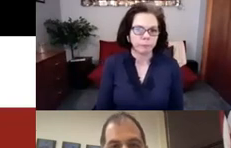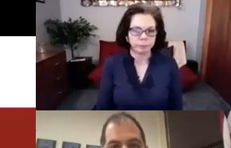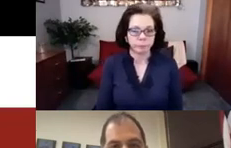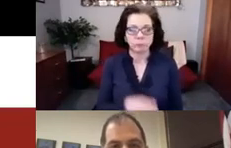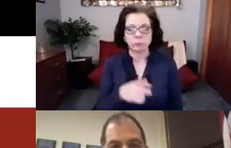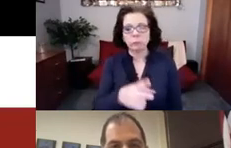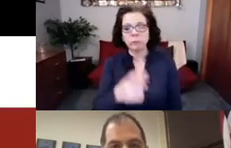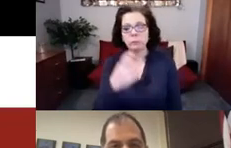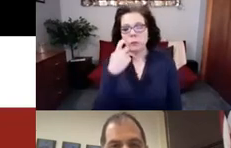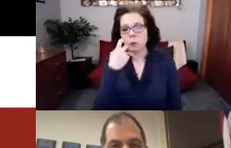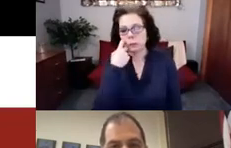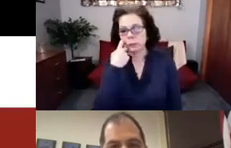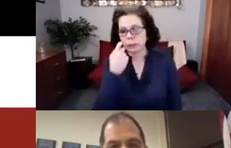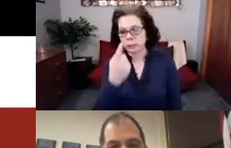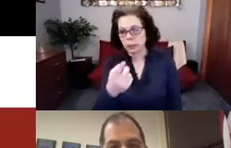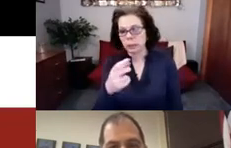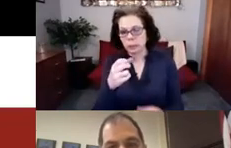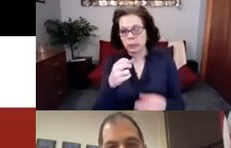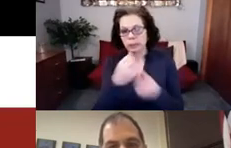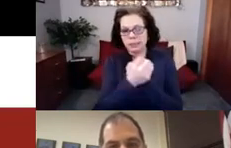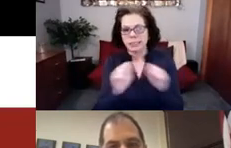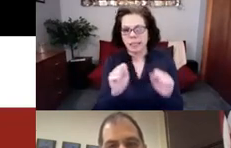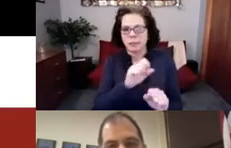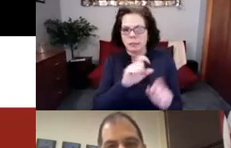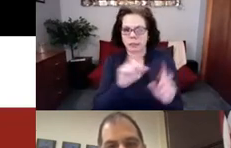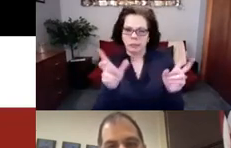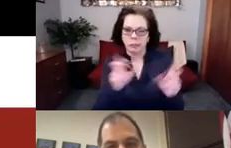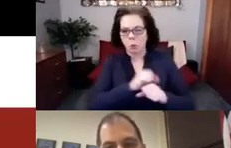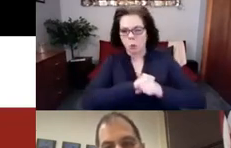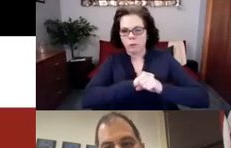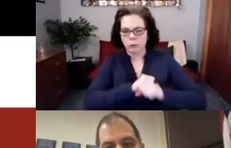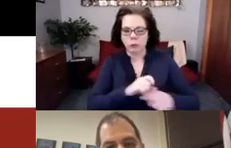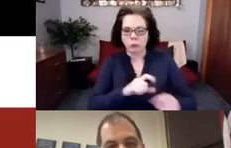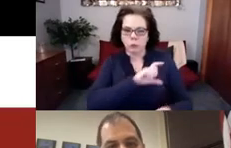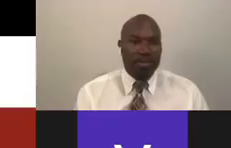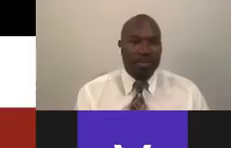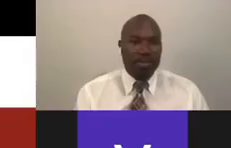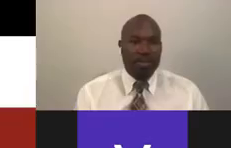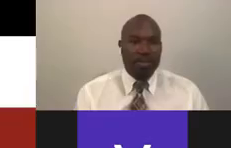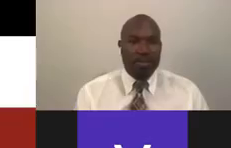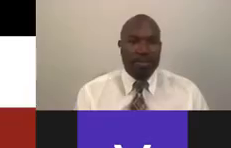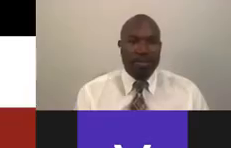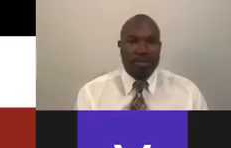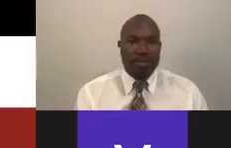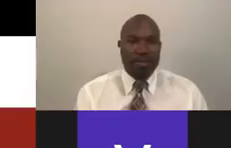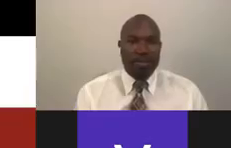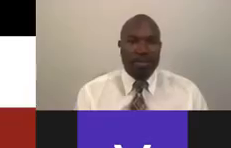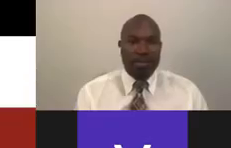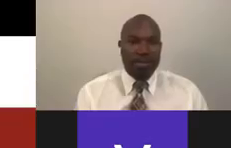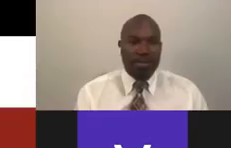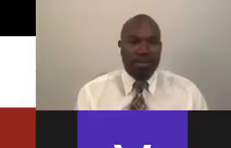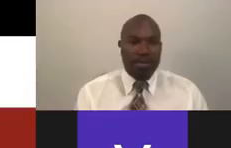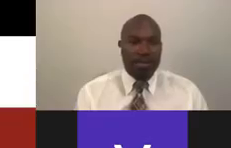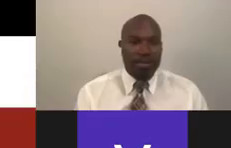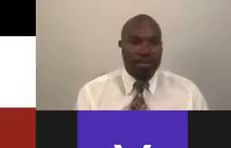Recently, the safety offices under Ms. Bastida's worked to put together a dashboard that families can go to